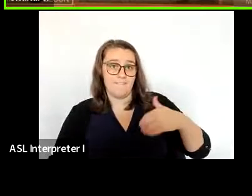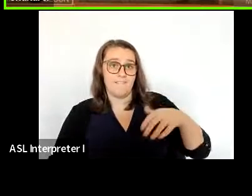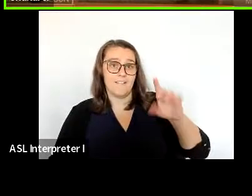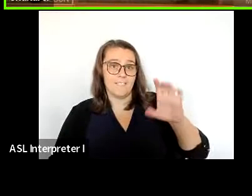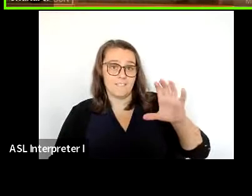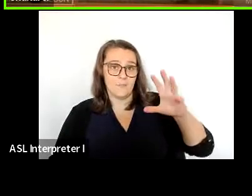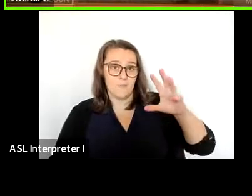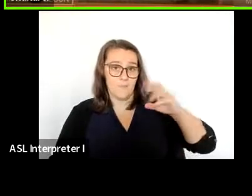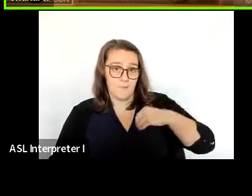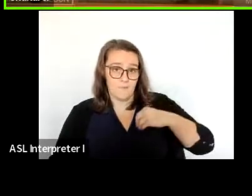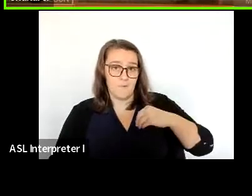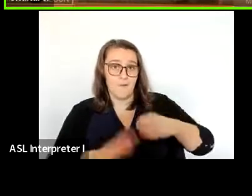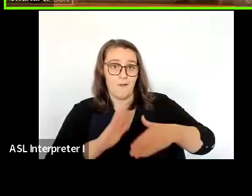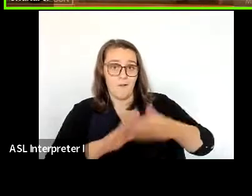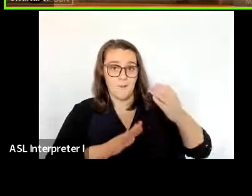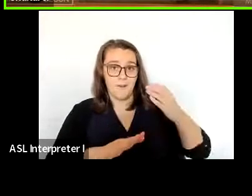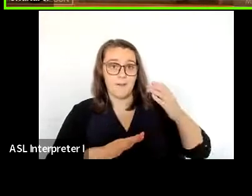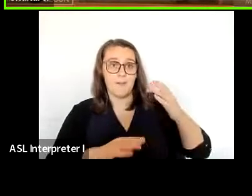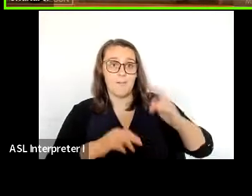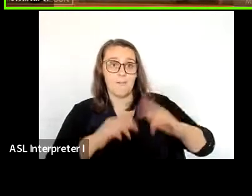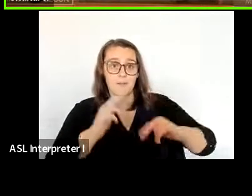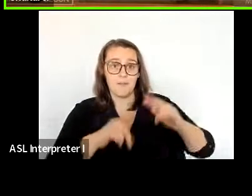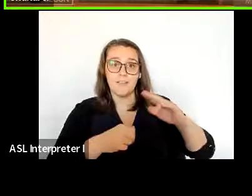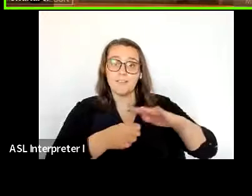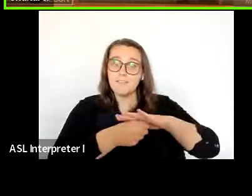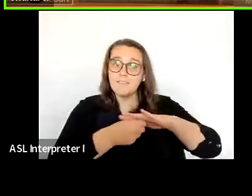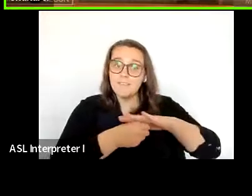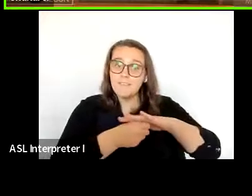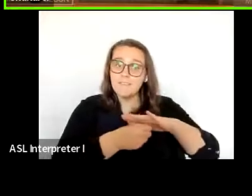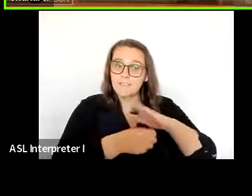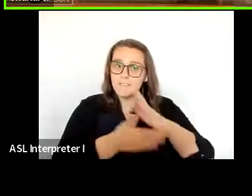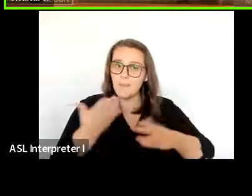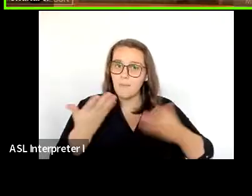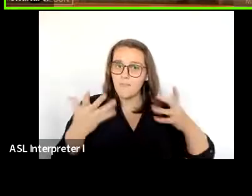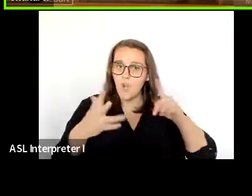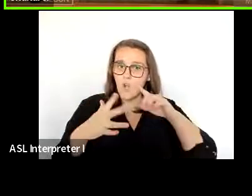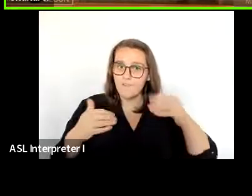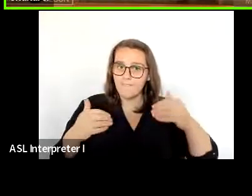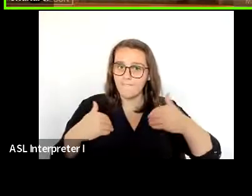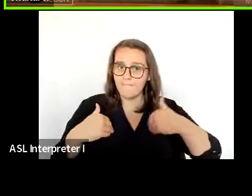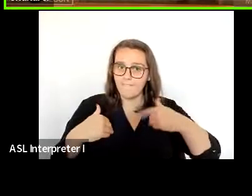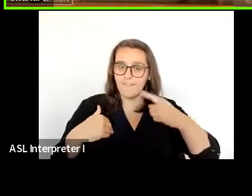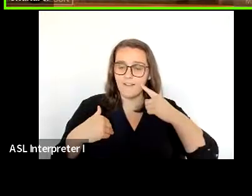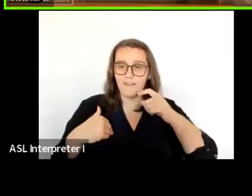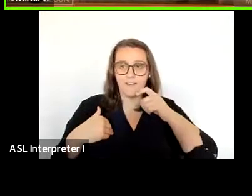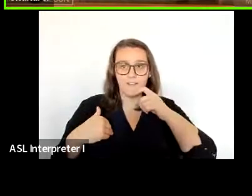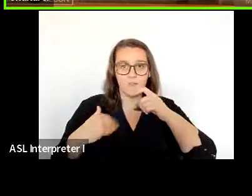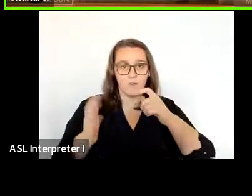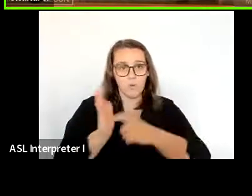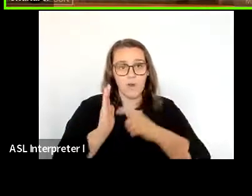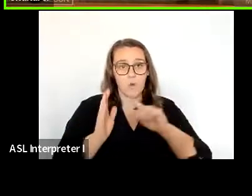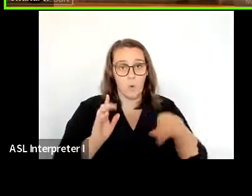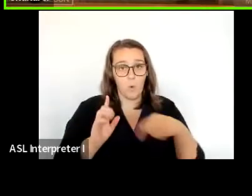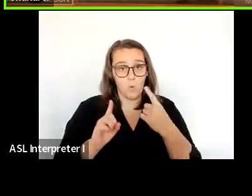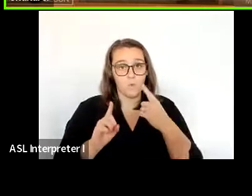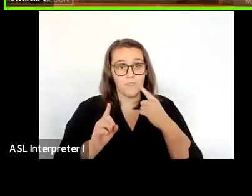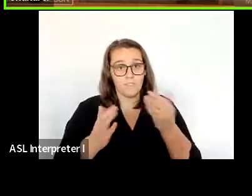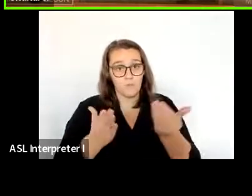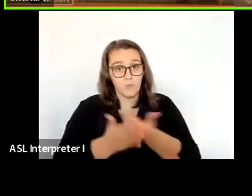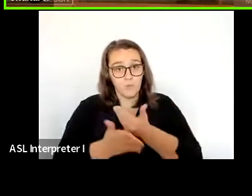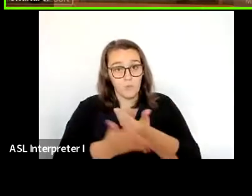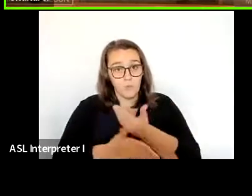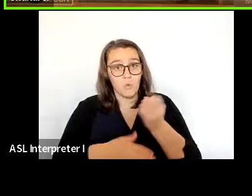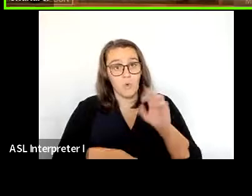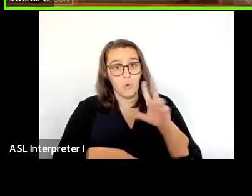buildings. While some jurisdictions that have adopted similar laws have only required diaper changing stations in new or substantially renovated